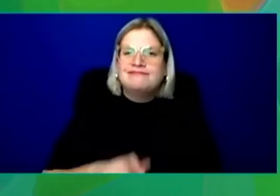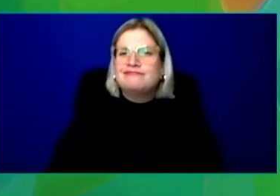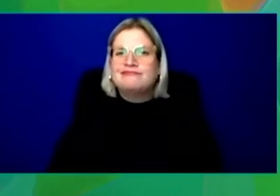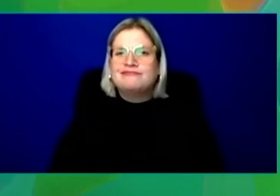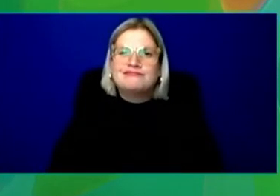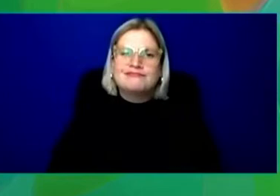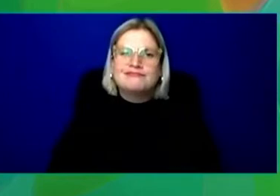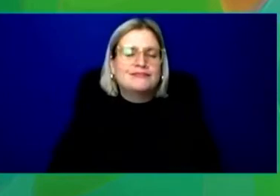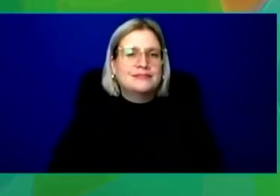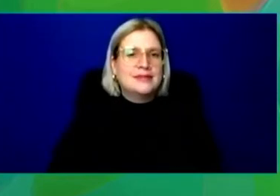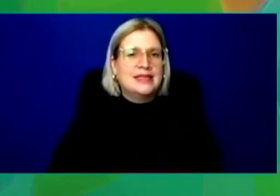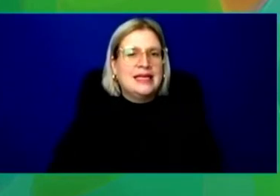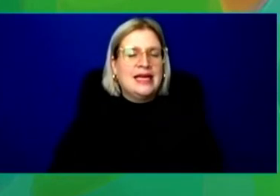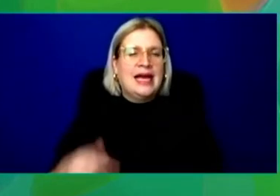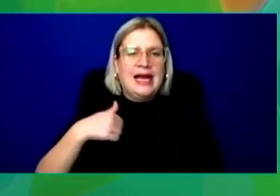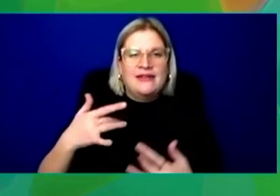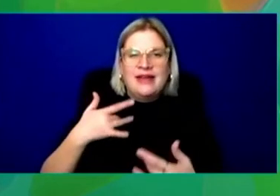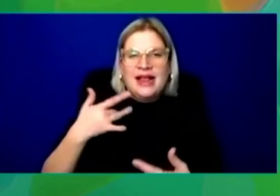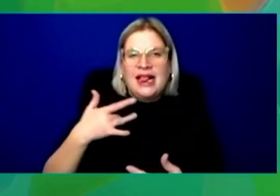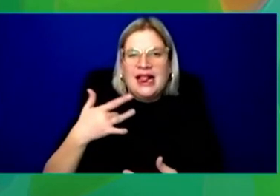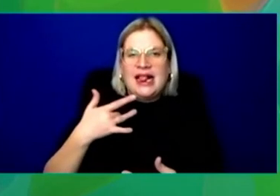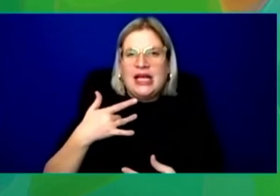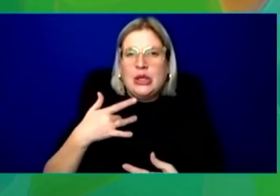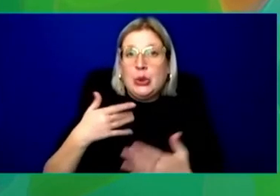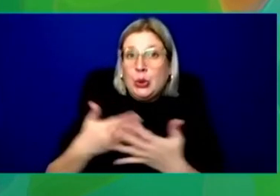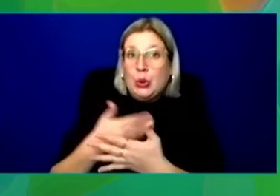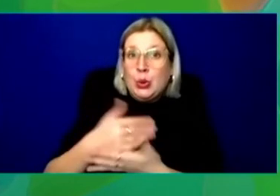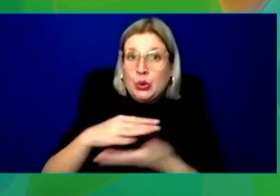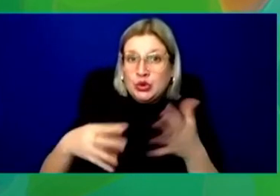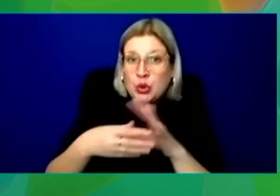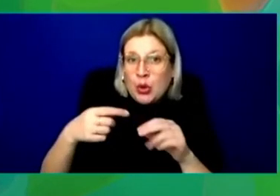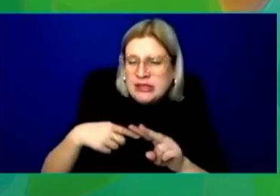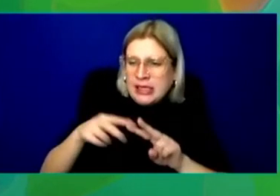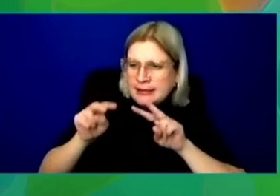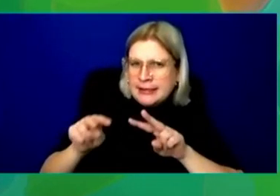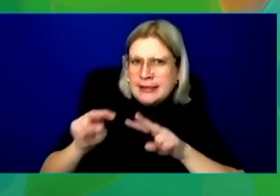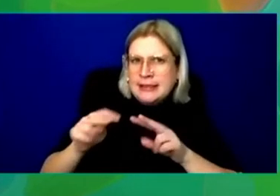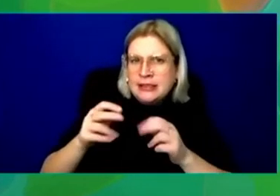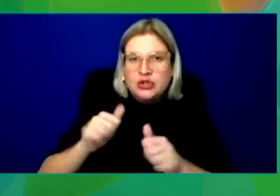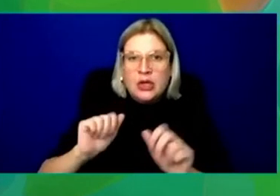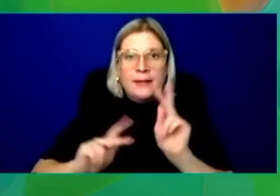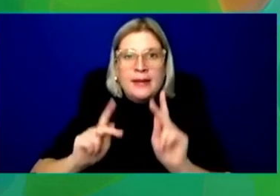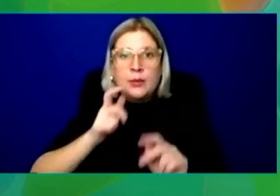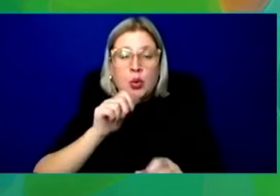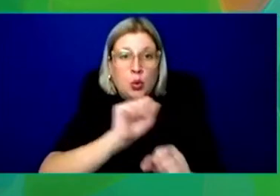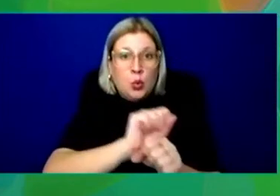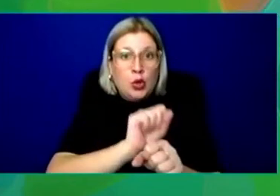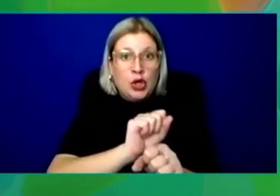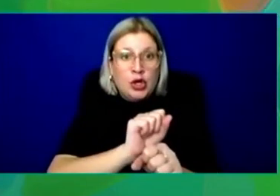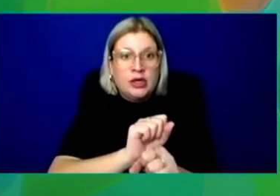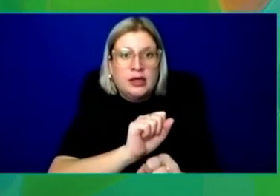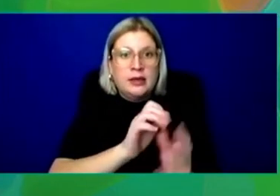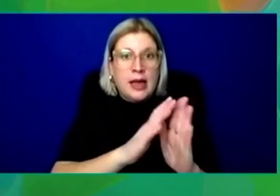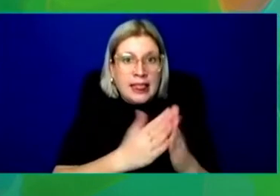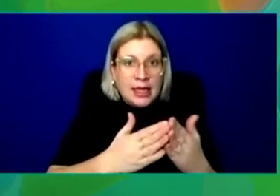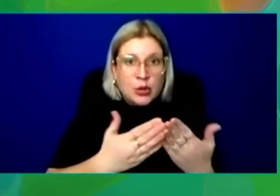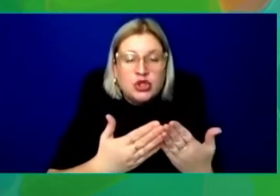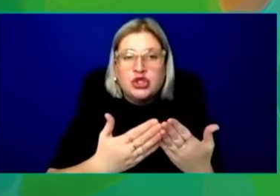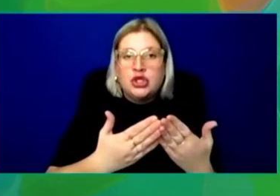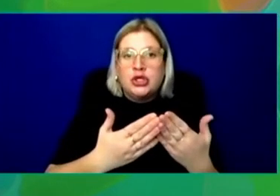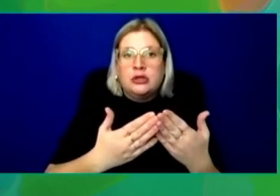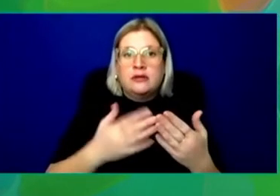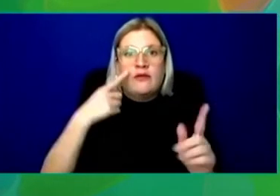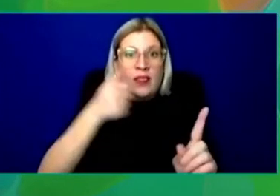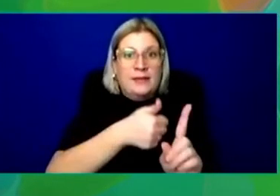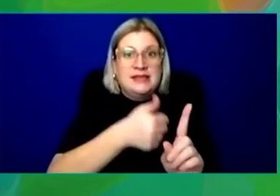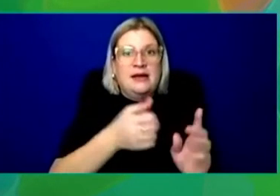I look at a lot of new stories that are coming out. I'm trying to actually get people who are working in literary spaces, more literary spaces, to make comics, you